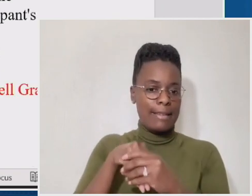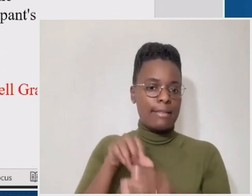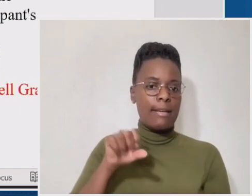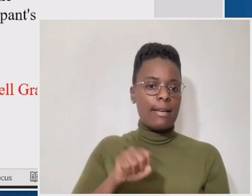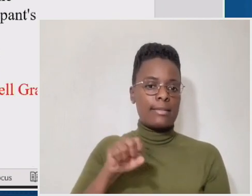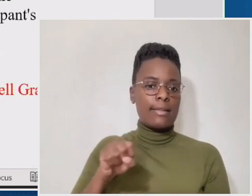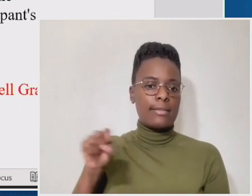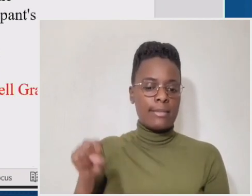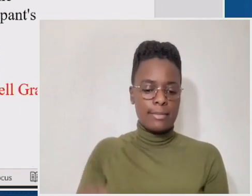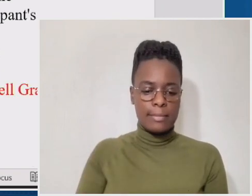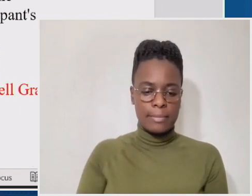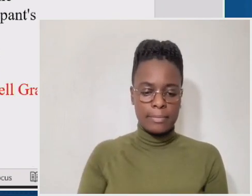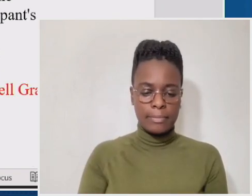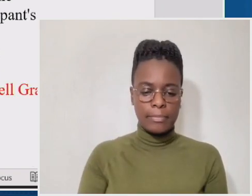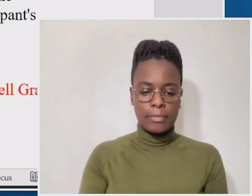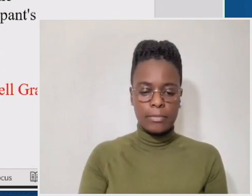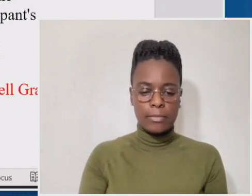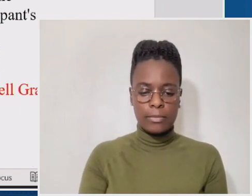And I think